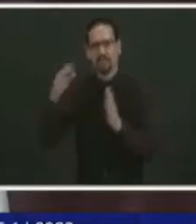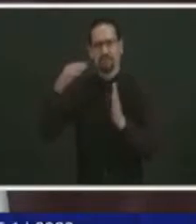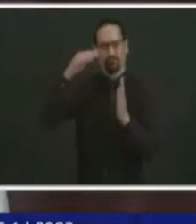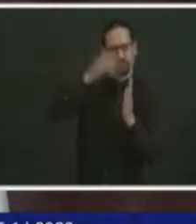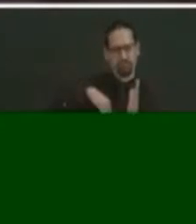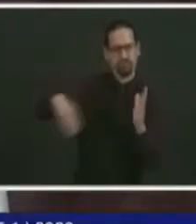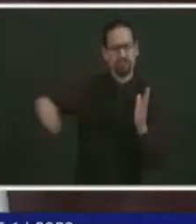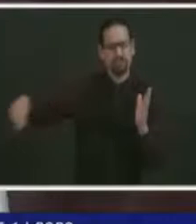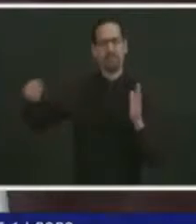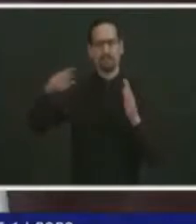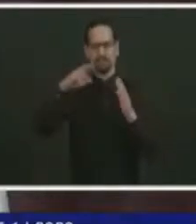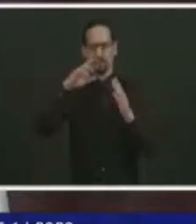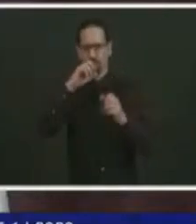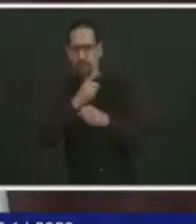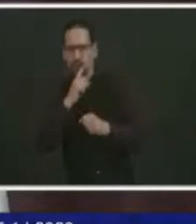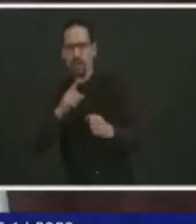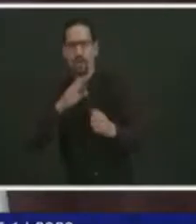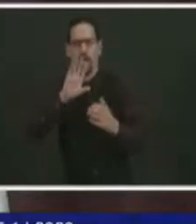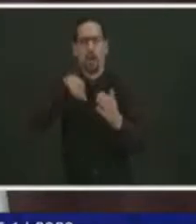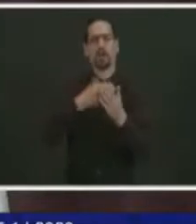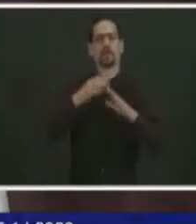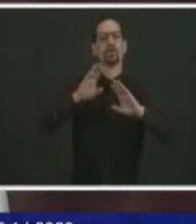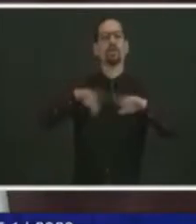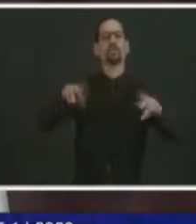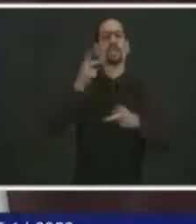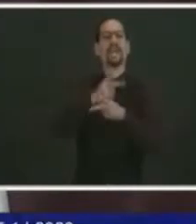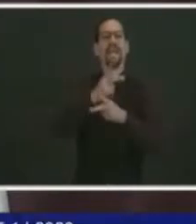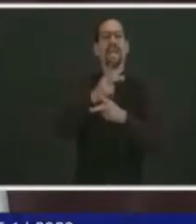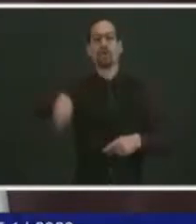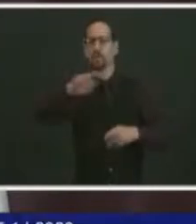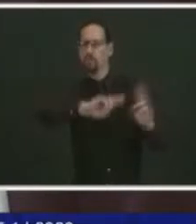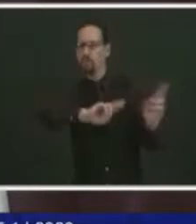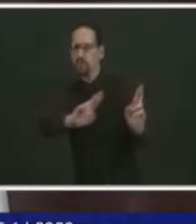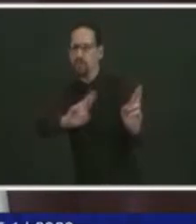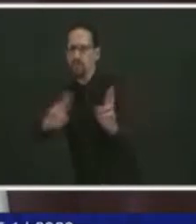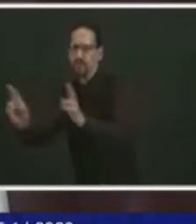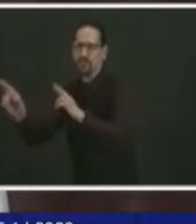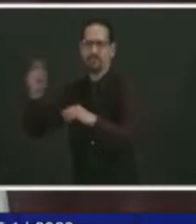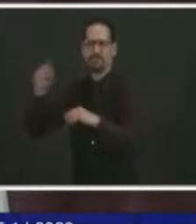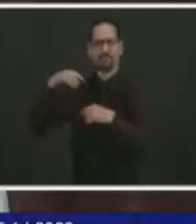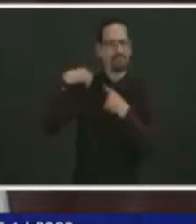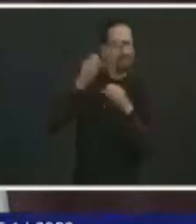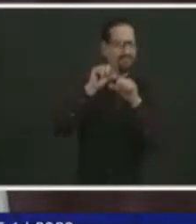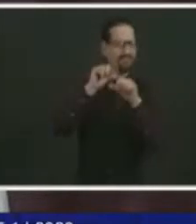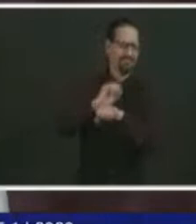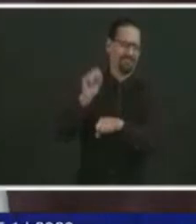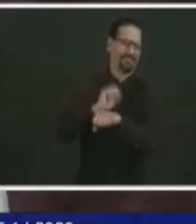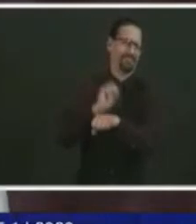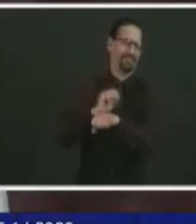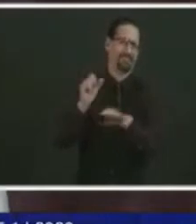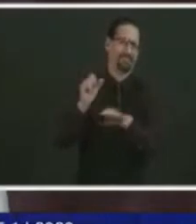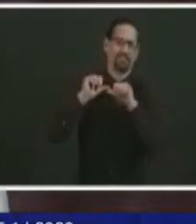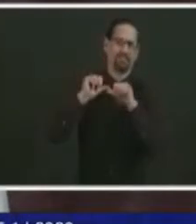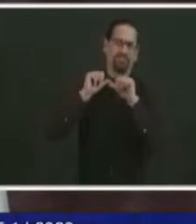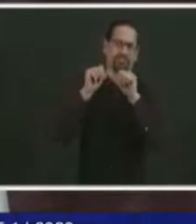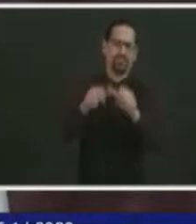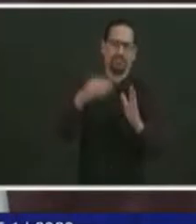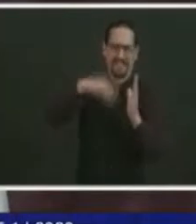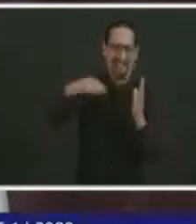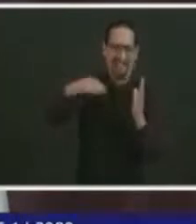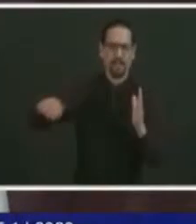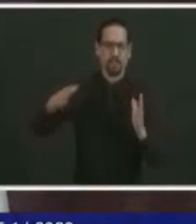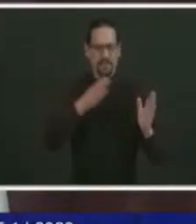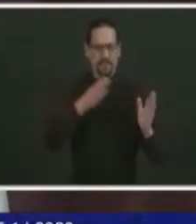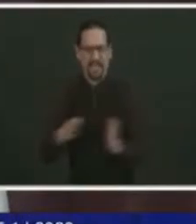work. They have put in endless hours coming up with individual reopening plans. Every